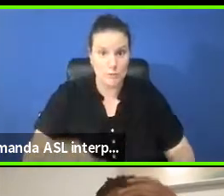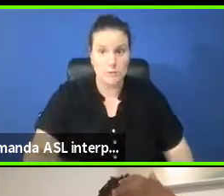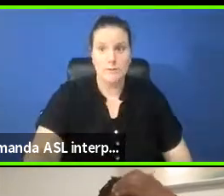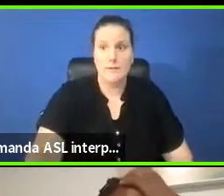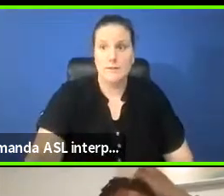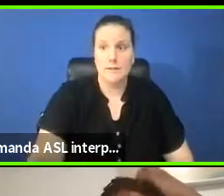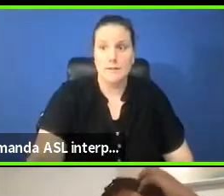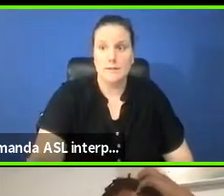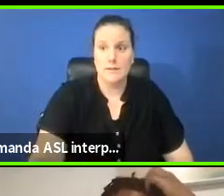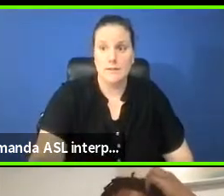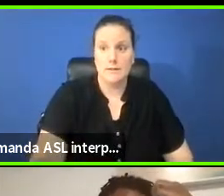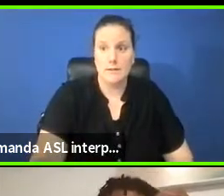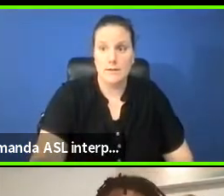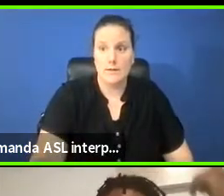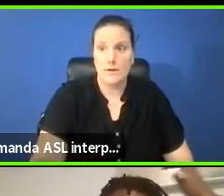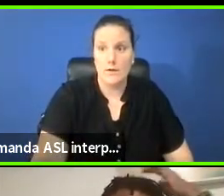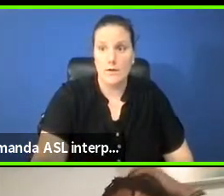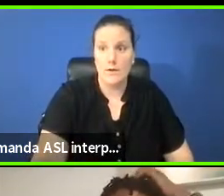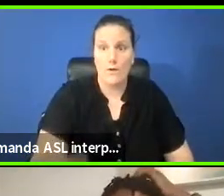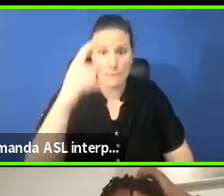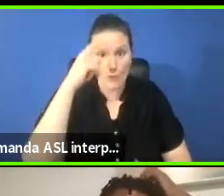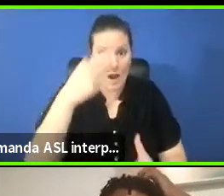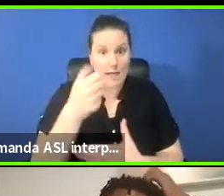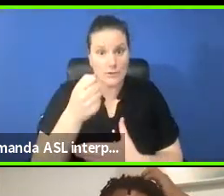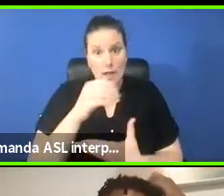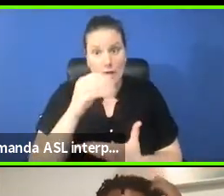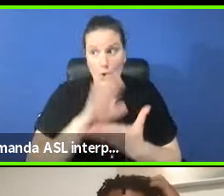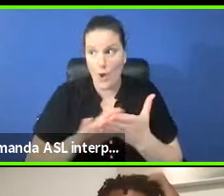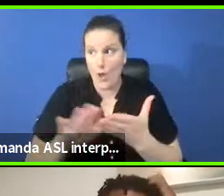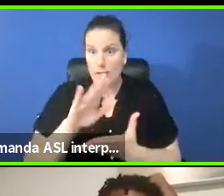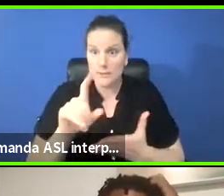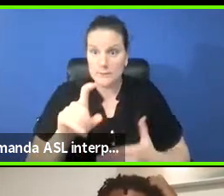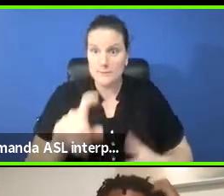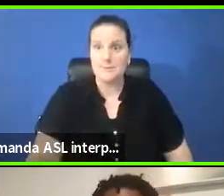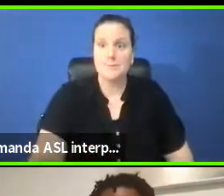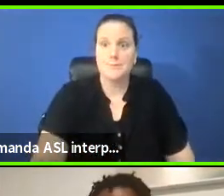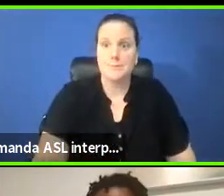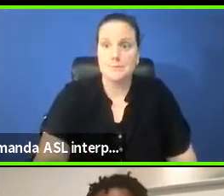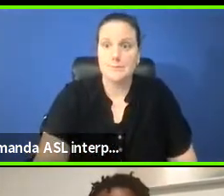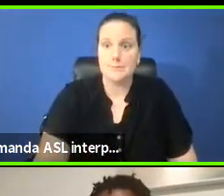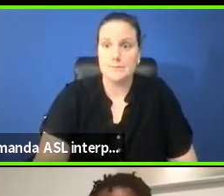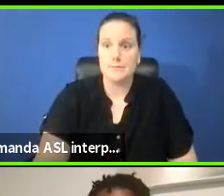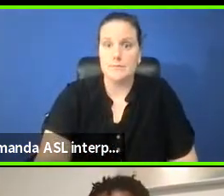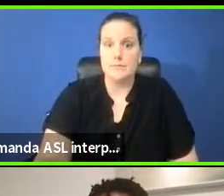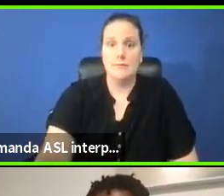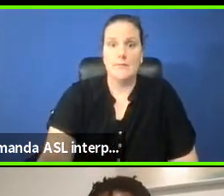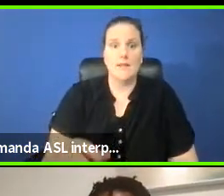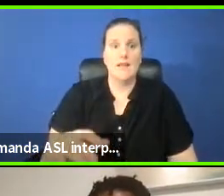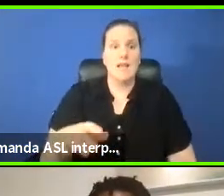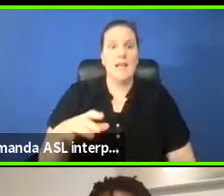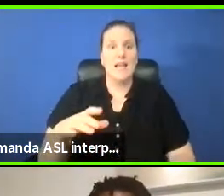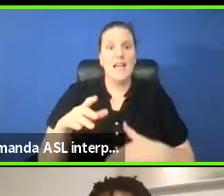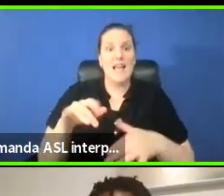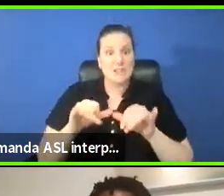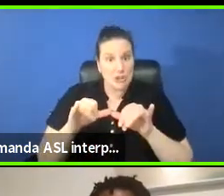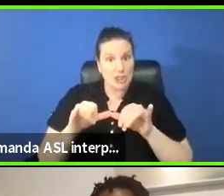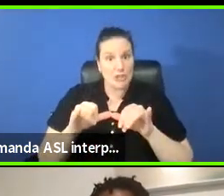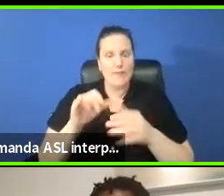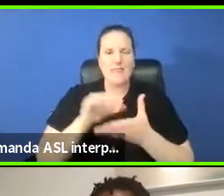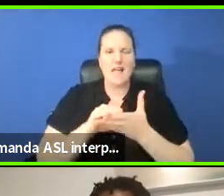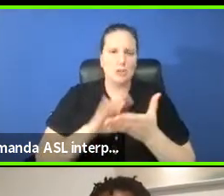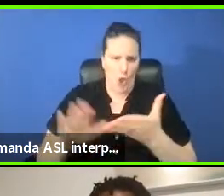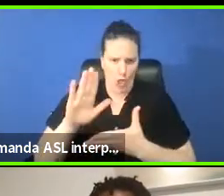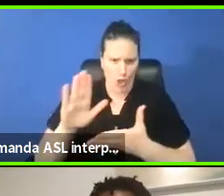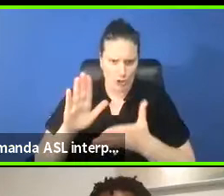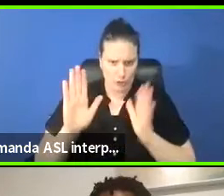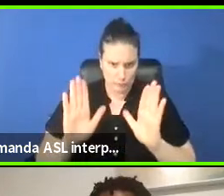both in high school and in college, so I can pass that along. So actually, the engineering part was for the college students. Okay. And for high